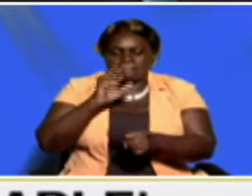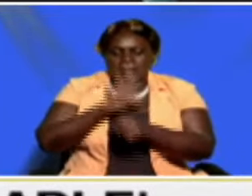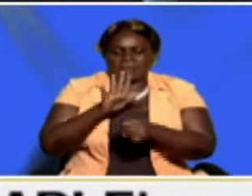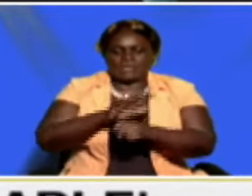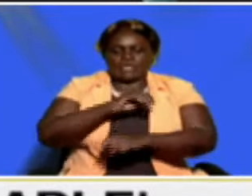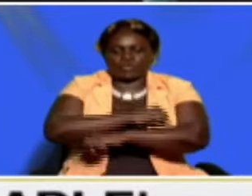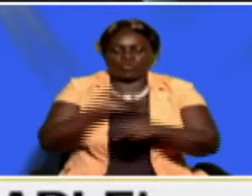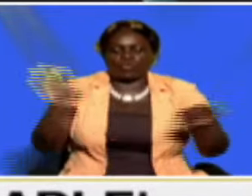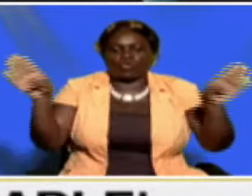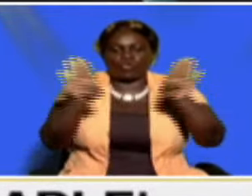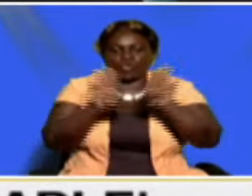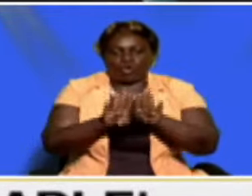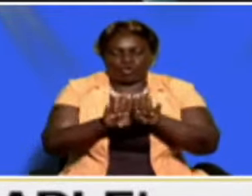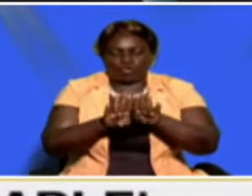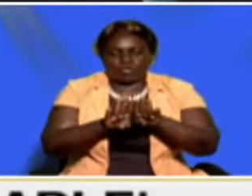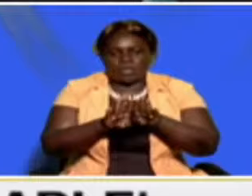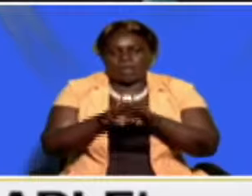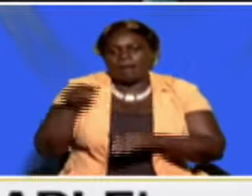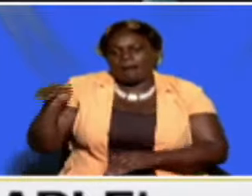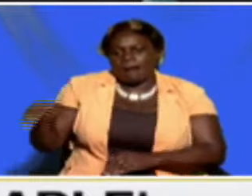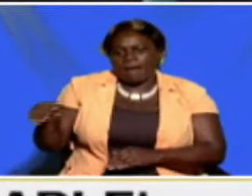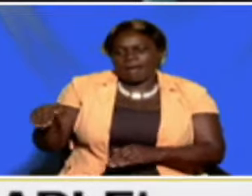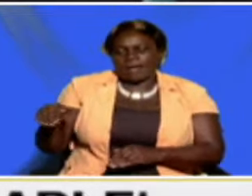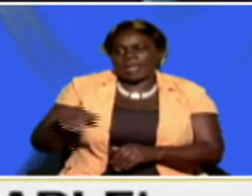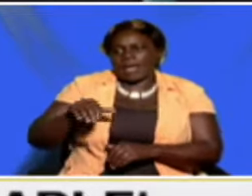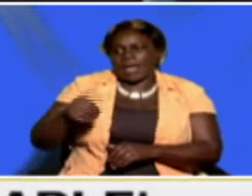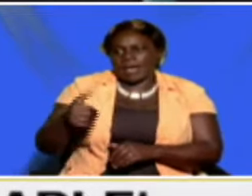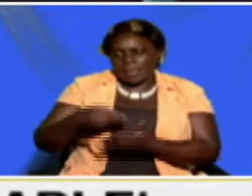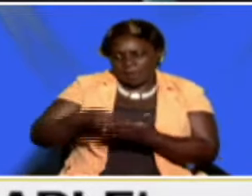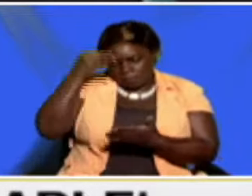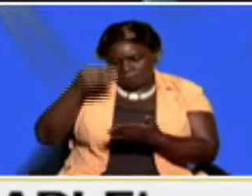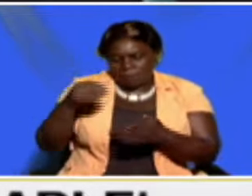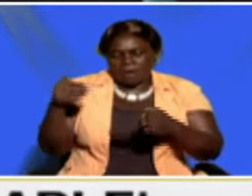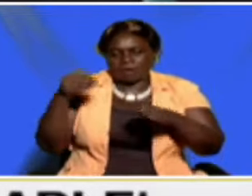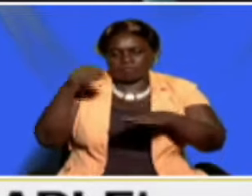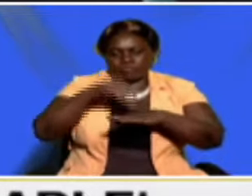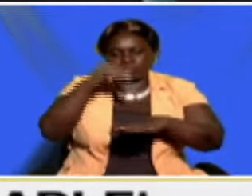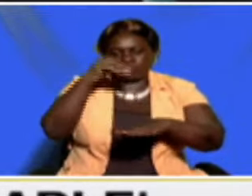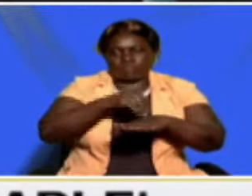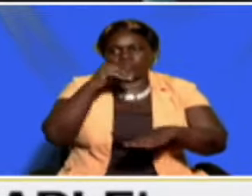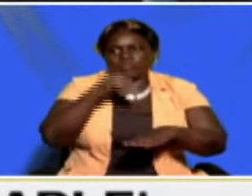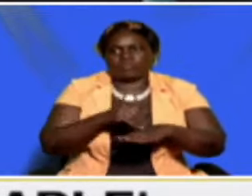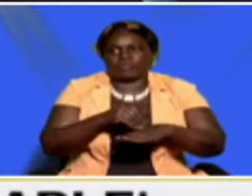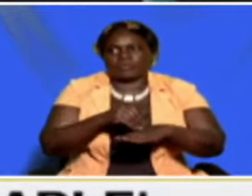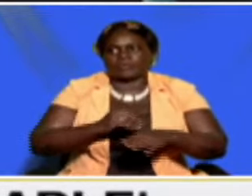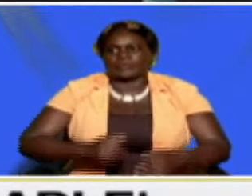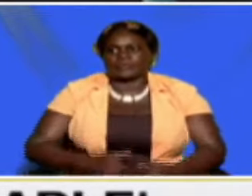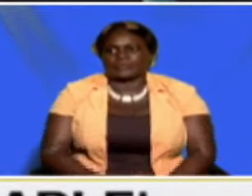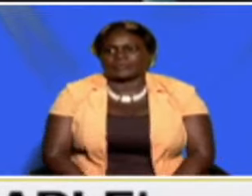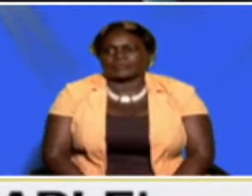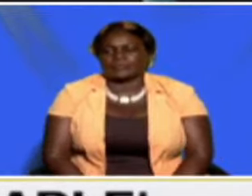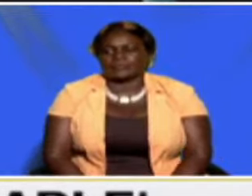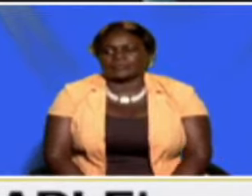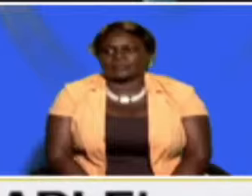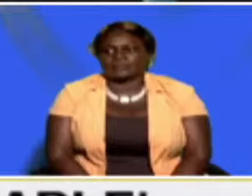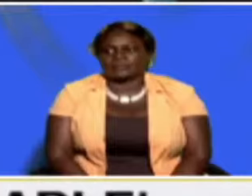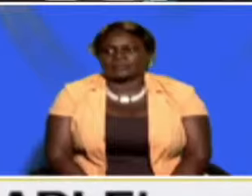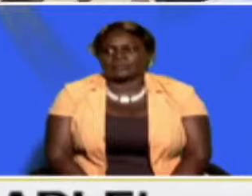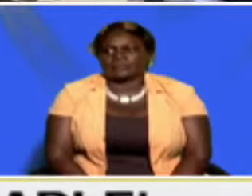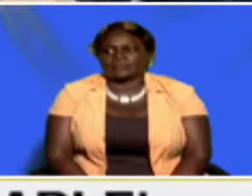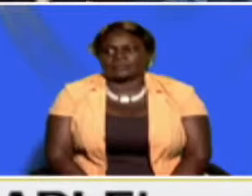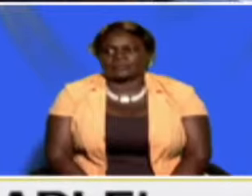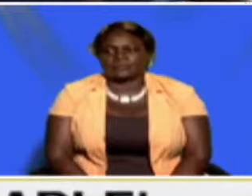for midterm break, while in others, learning was disrupted. Here's Ann Musungu with a roundup of the report.